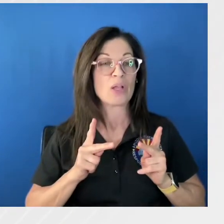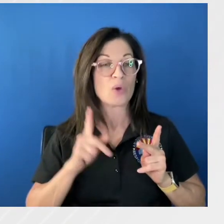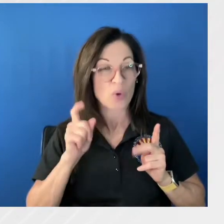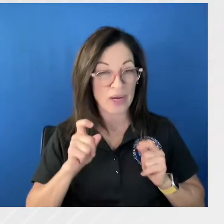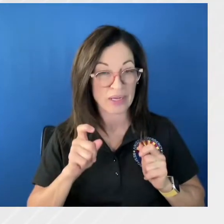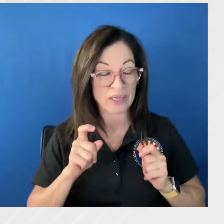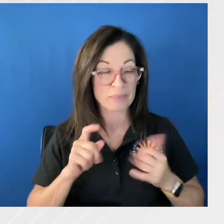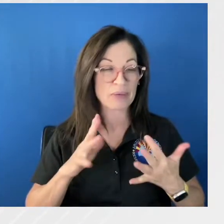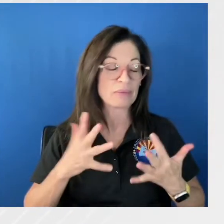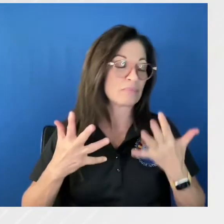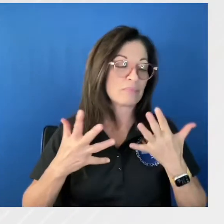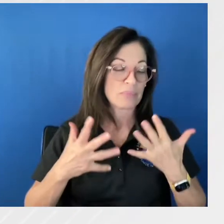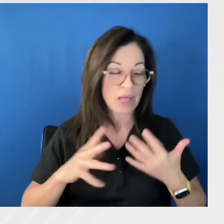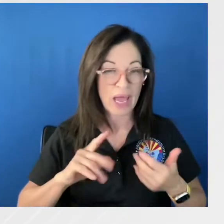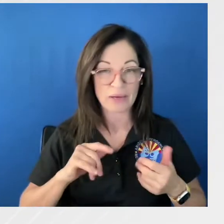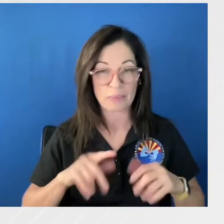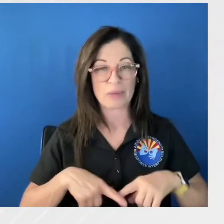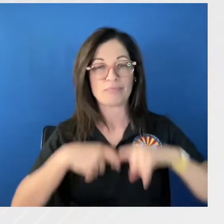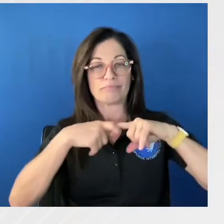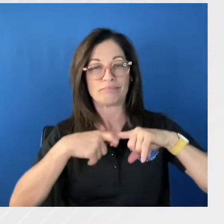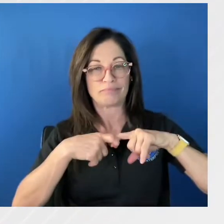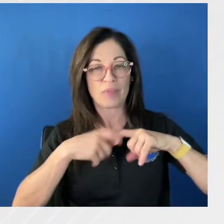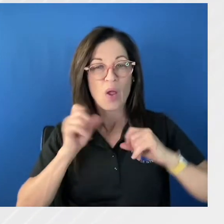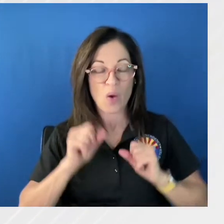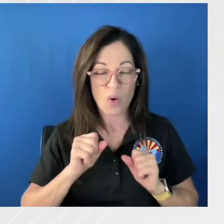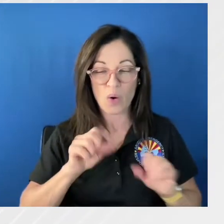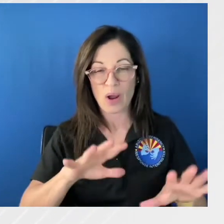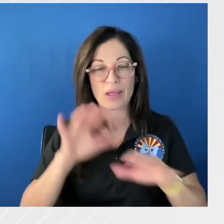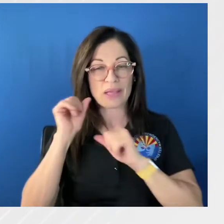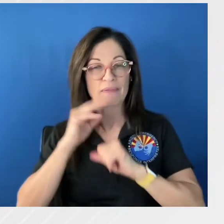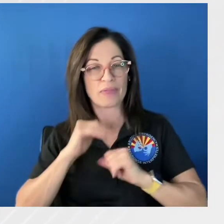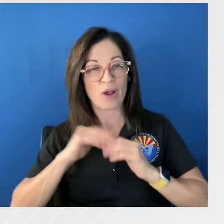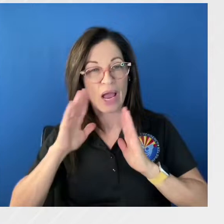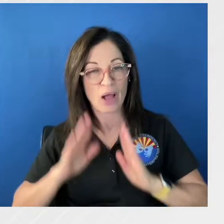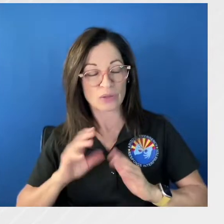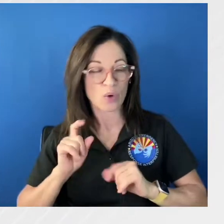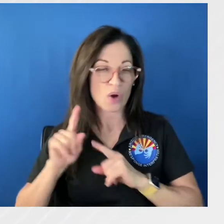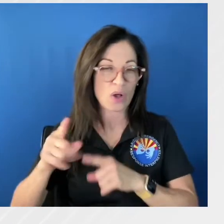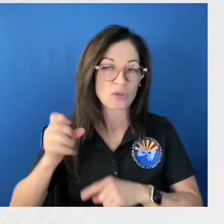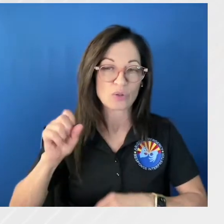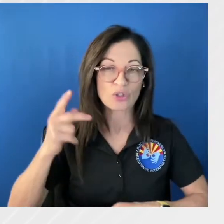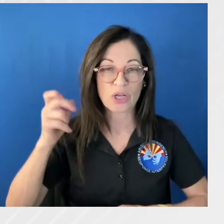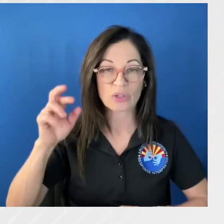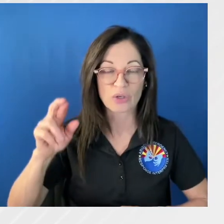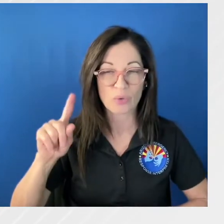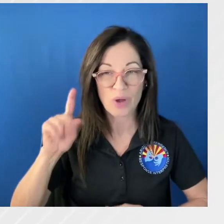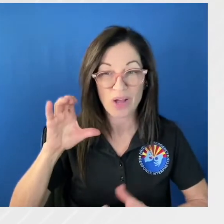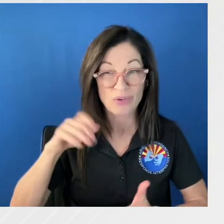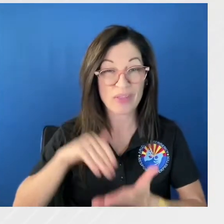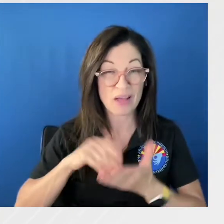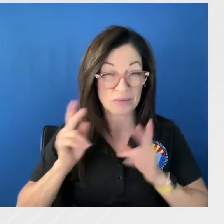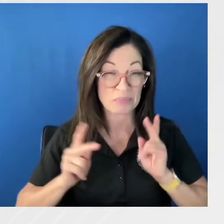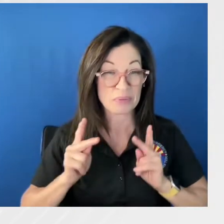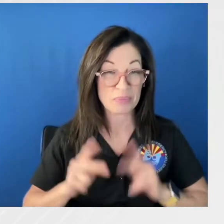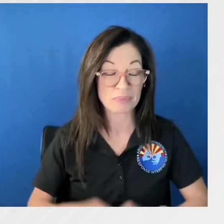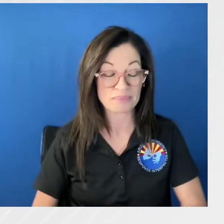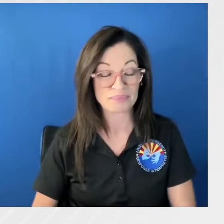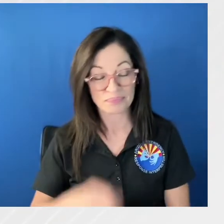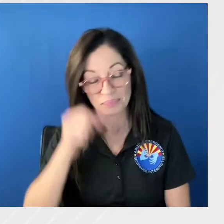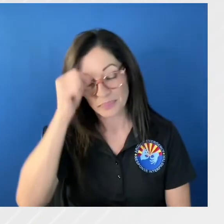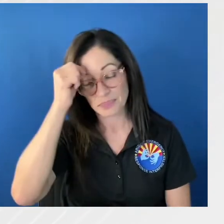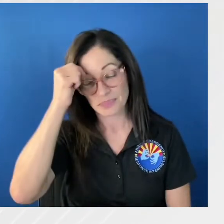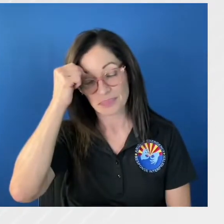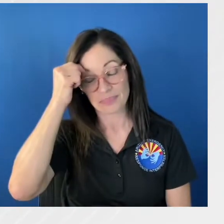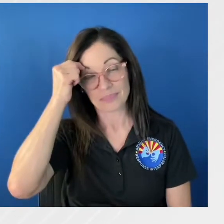evacuated. And obviously at shelters and a number of those things that have certainly caused a bit of grief for everyone. As far